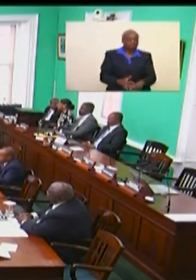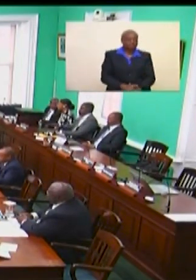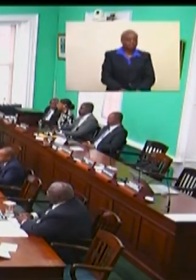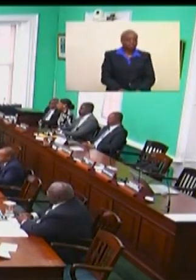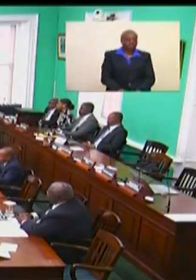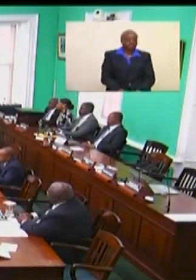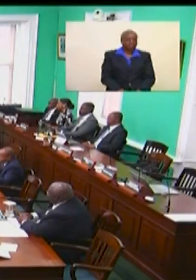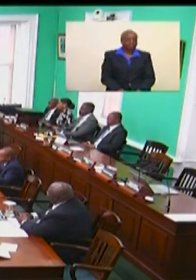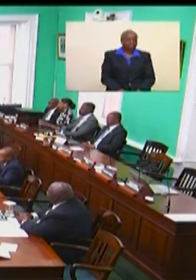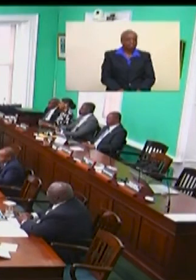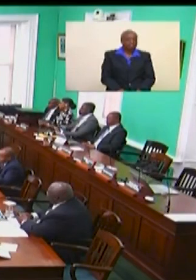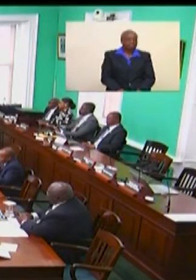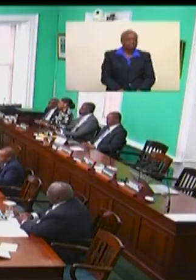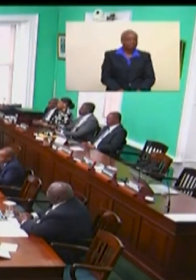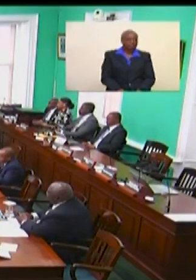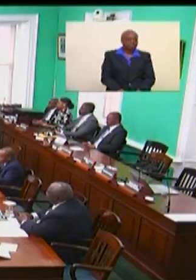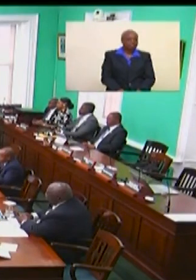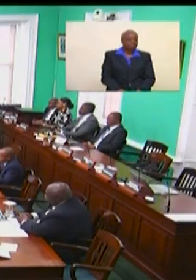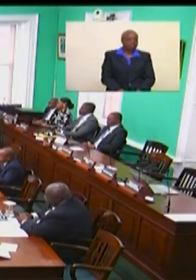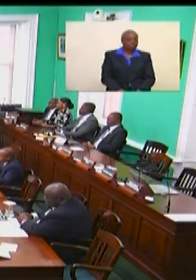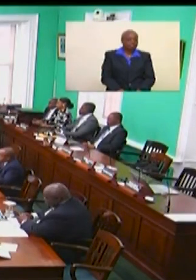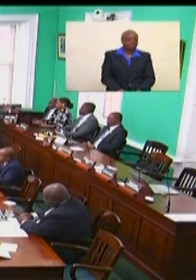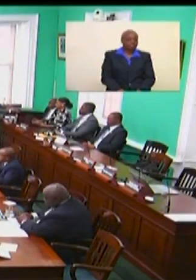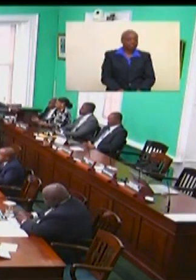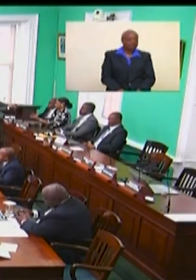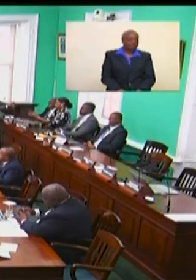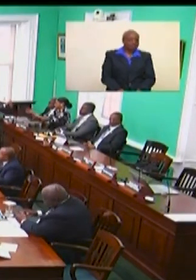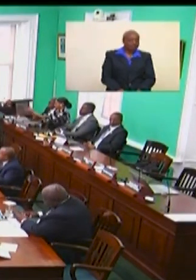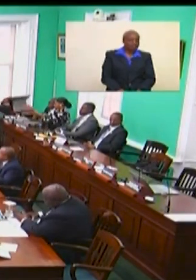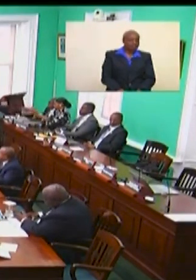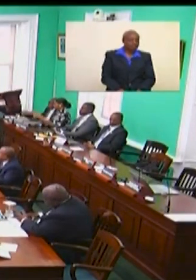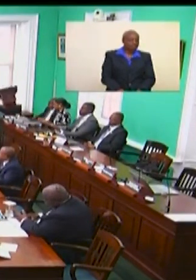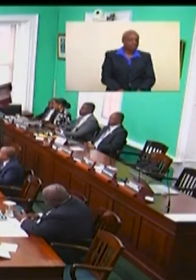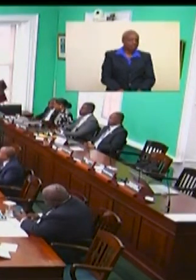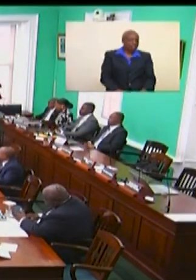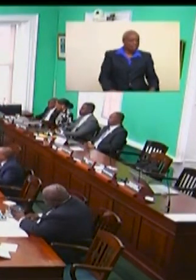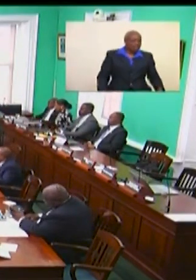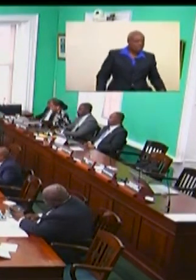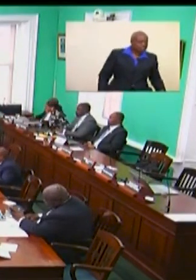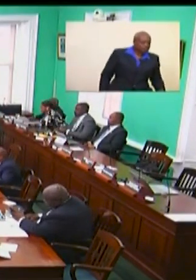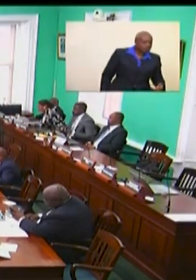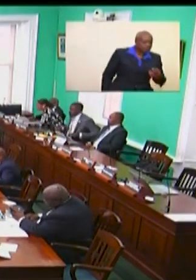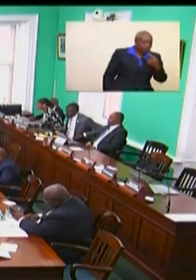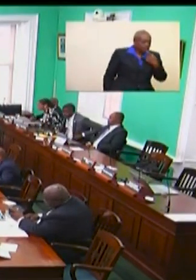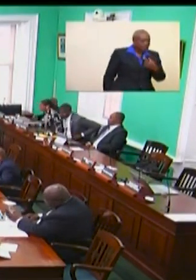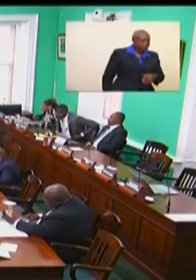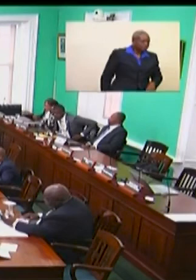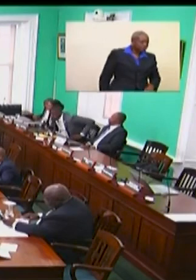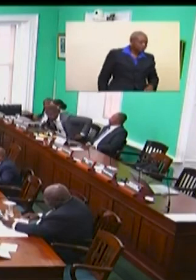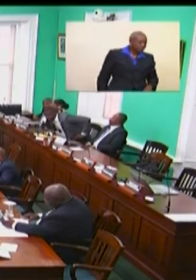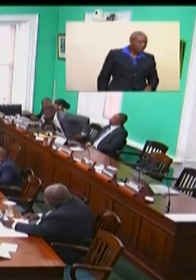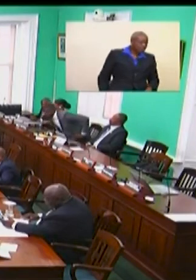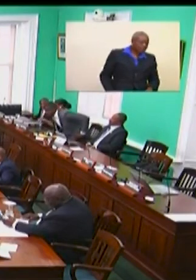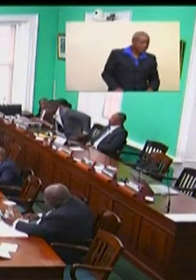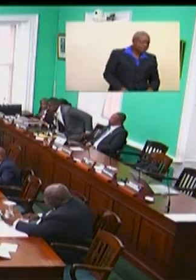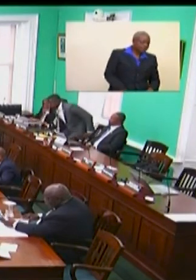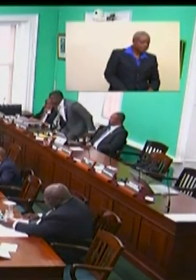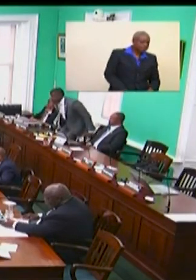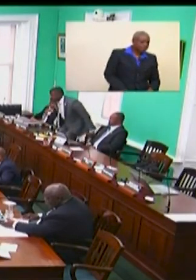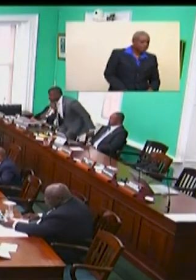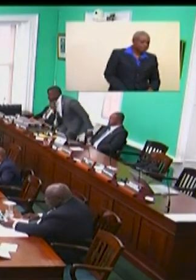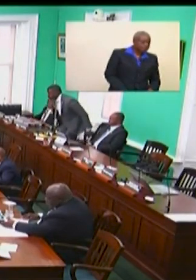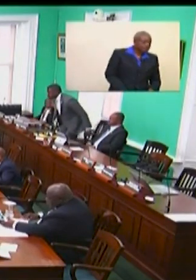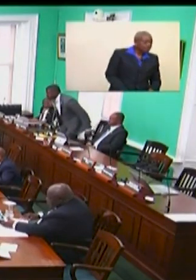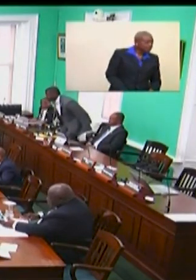As many, the Chair recognizes the Honorable Member for West Grand Bahama. Madam Speaker, I am